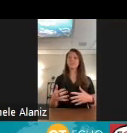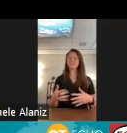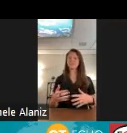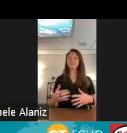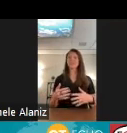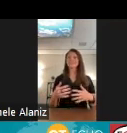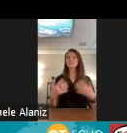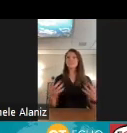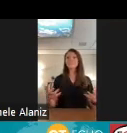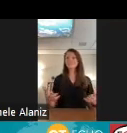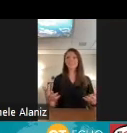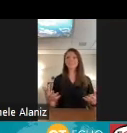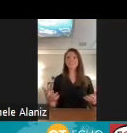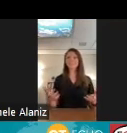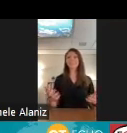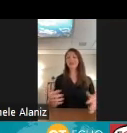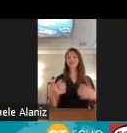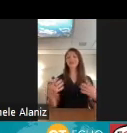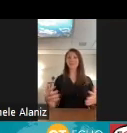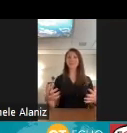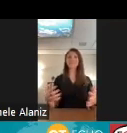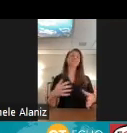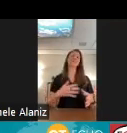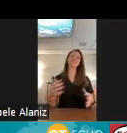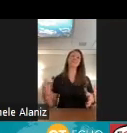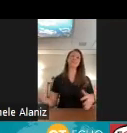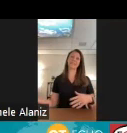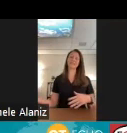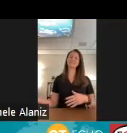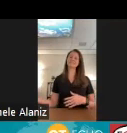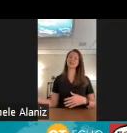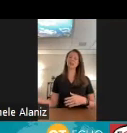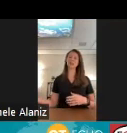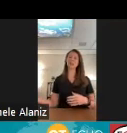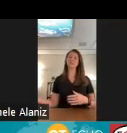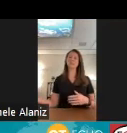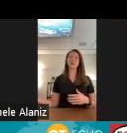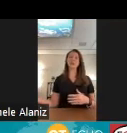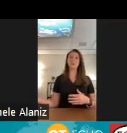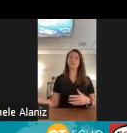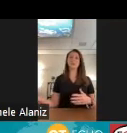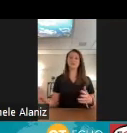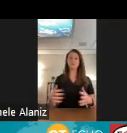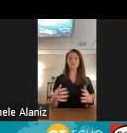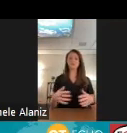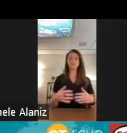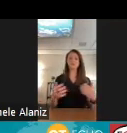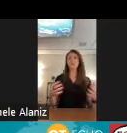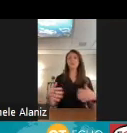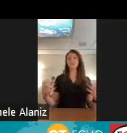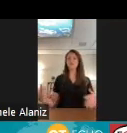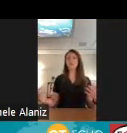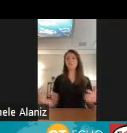at the duration, it's really exciting to see how quickly clients make gains in their cognitive abilities with just